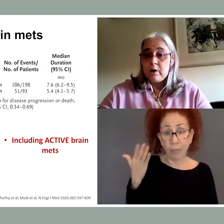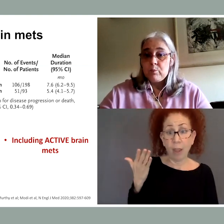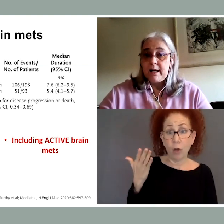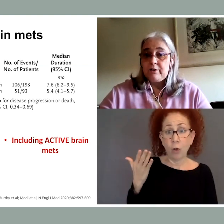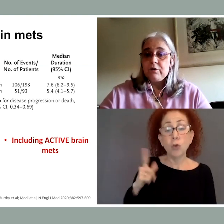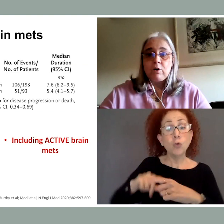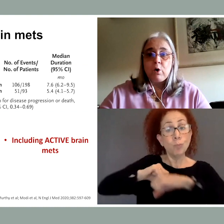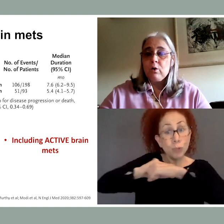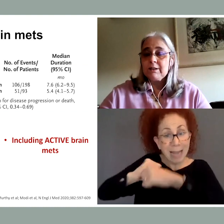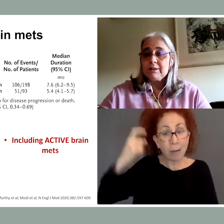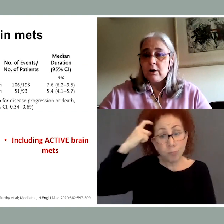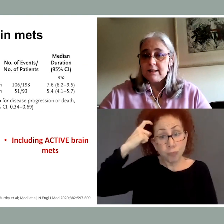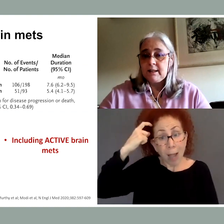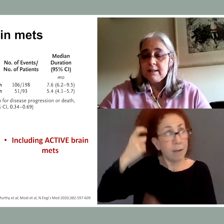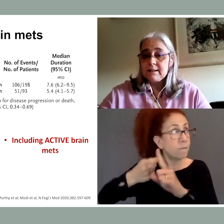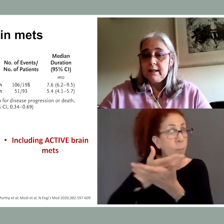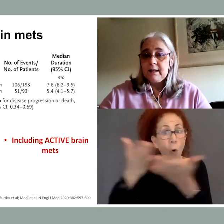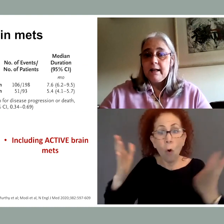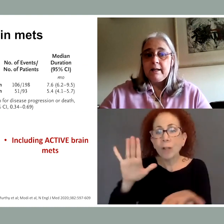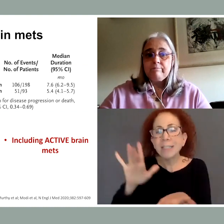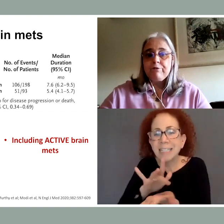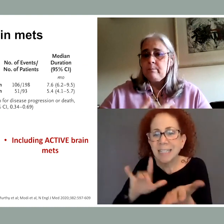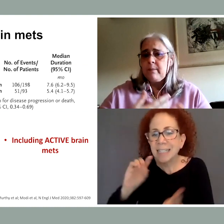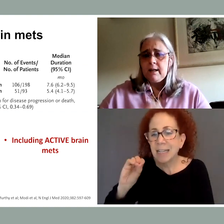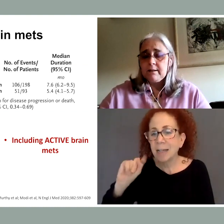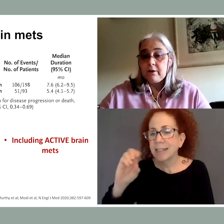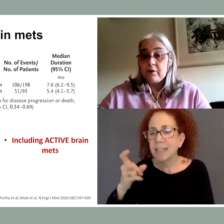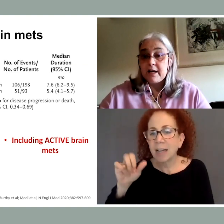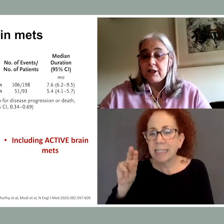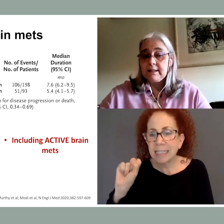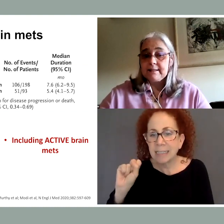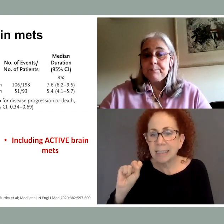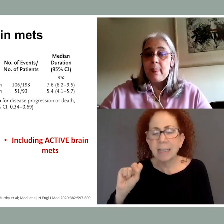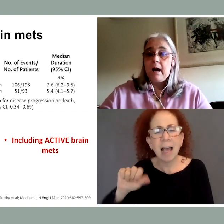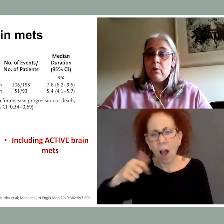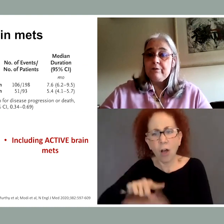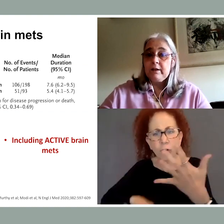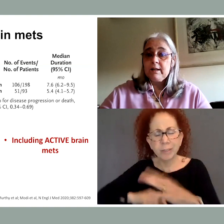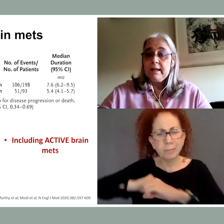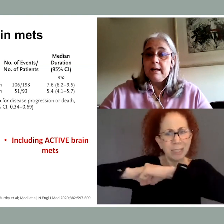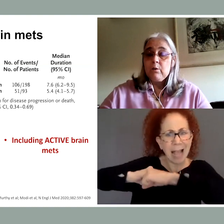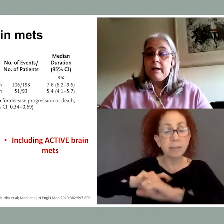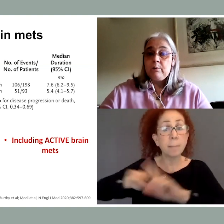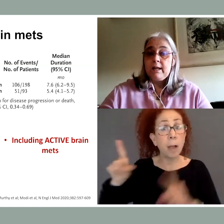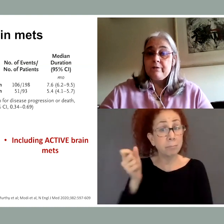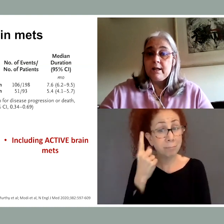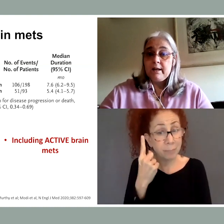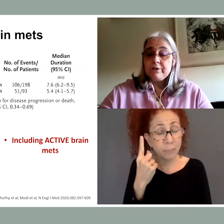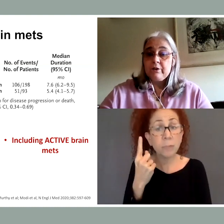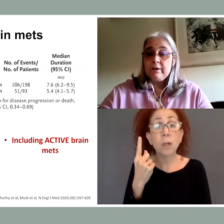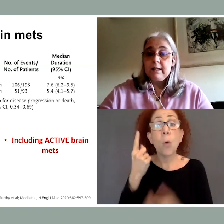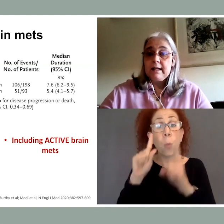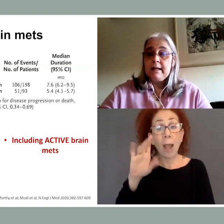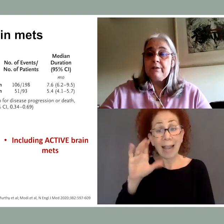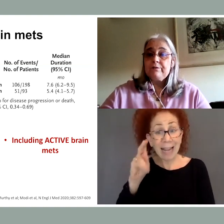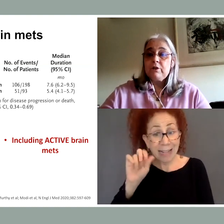protects our brain from all the toxins and from many other aggressions. However, when we have a